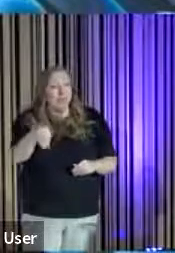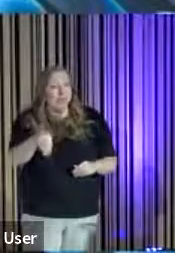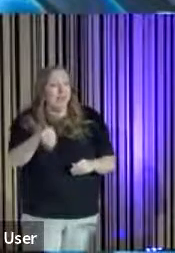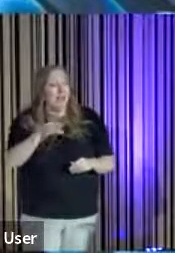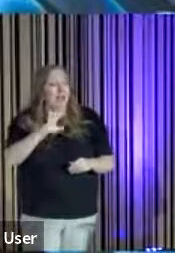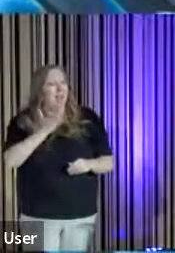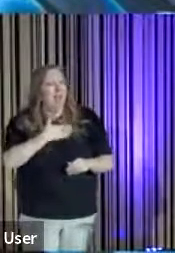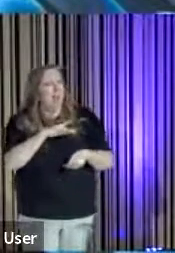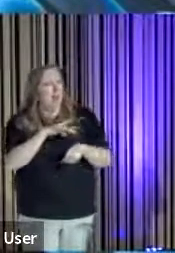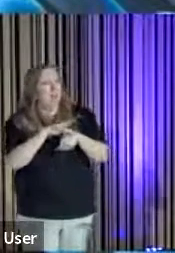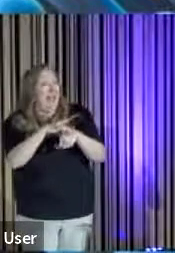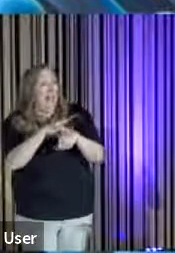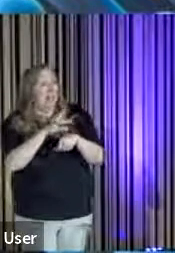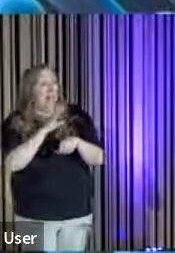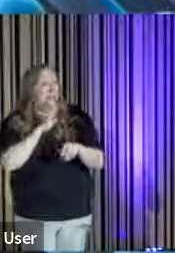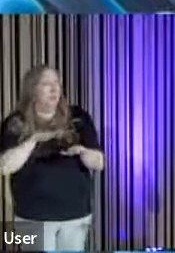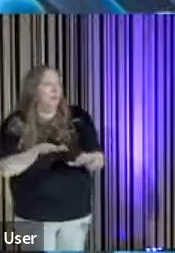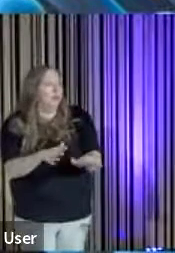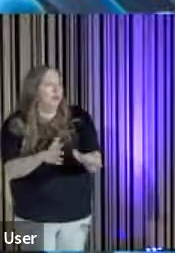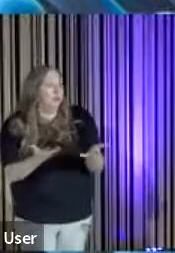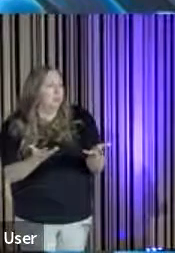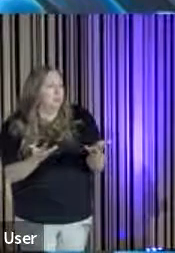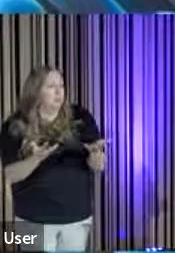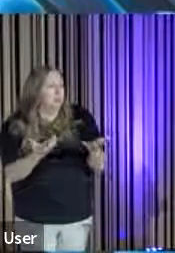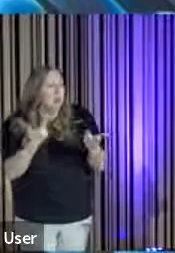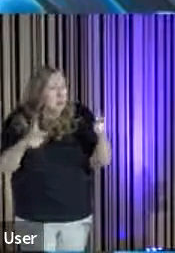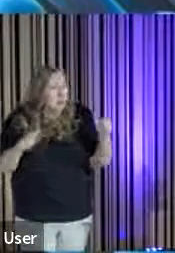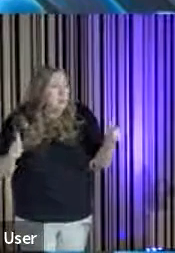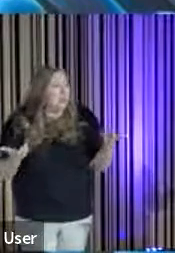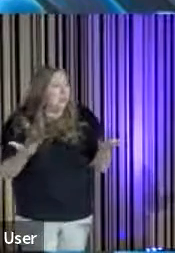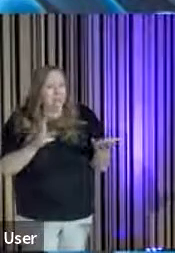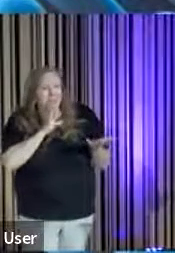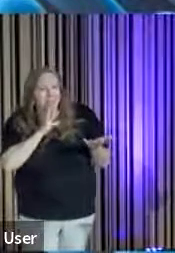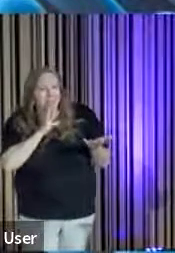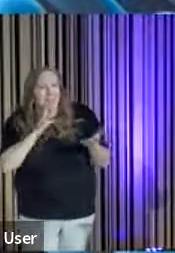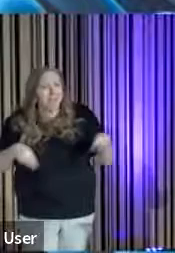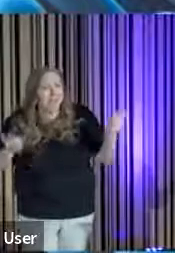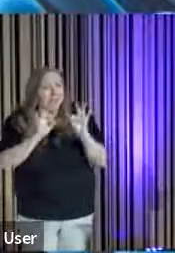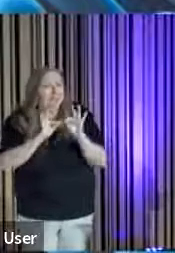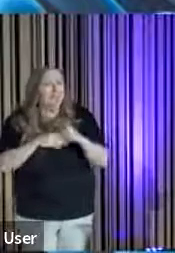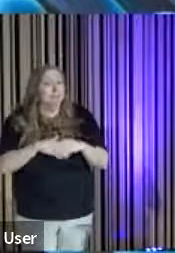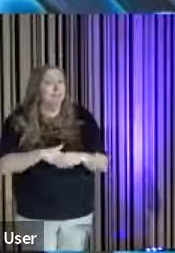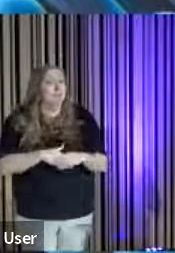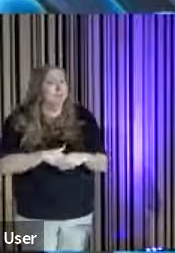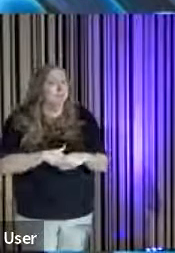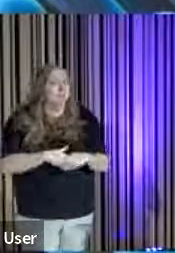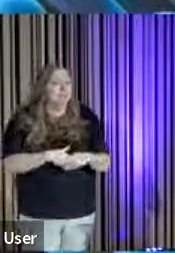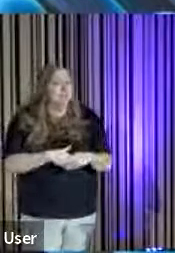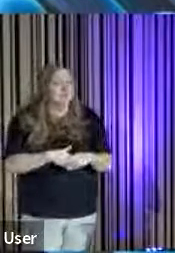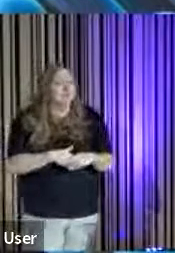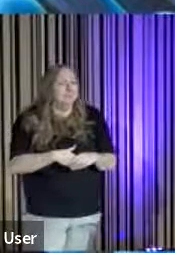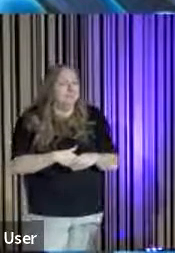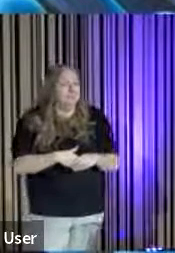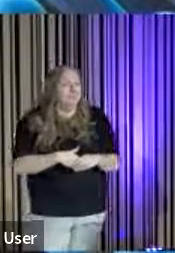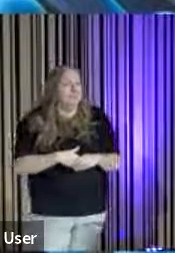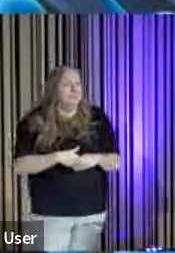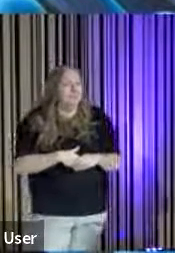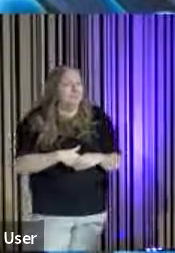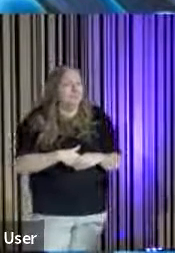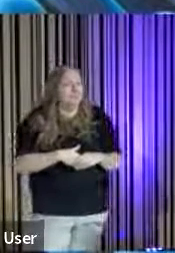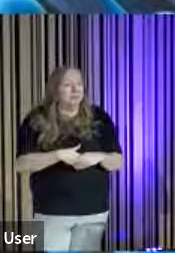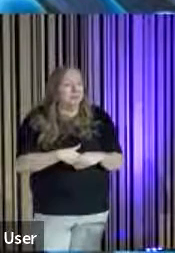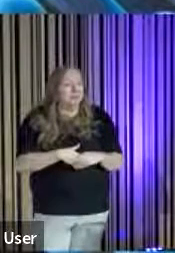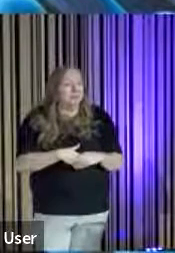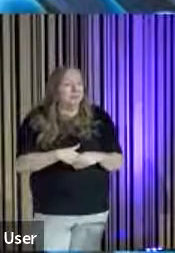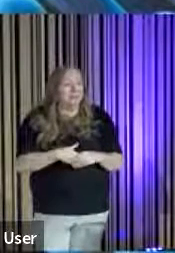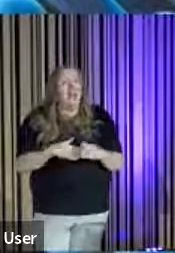It's huge. I'm a sailor. I like to sail on the water. It's so big, so nice to go everywhere. Also for the oxygen